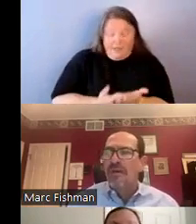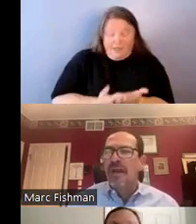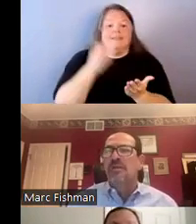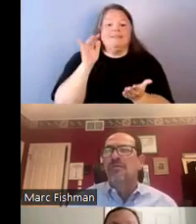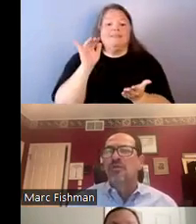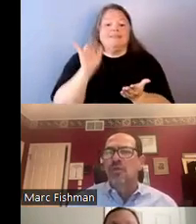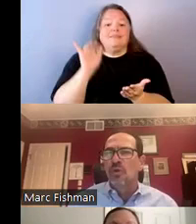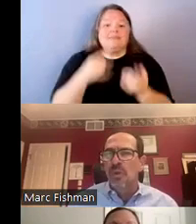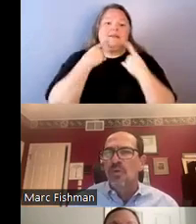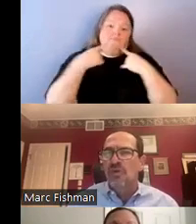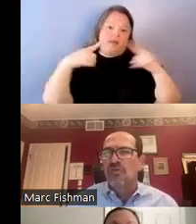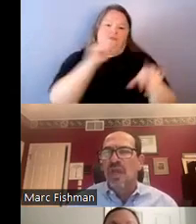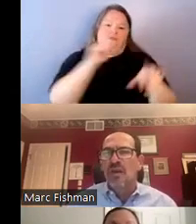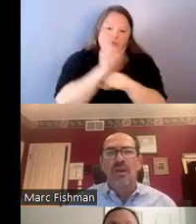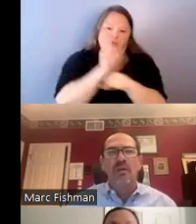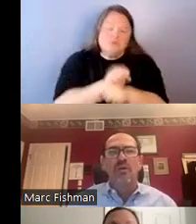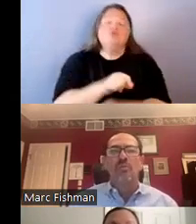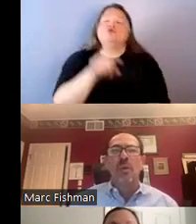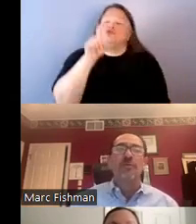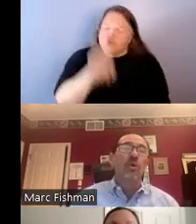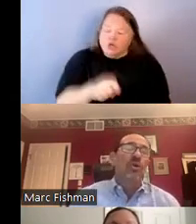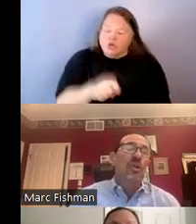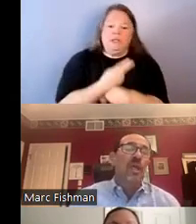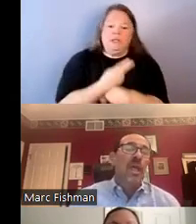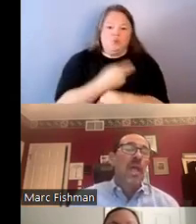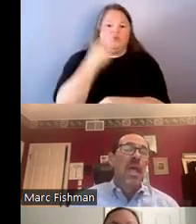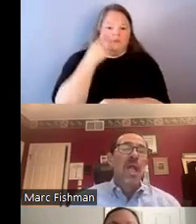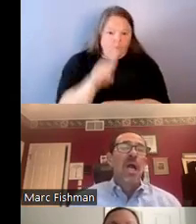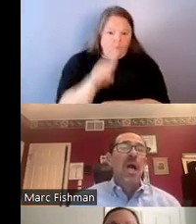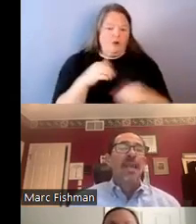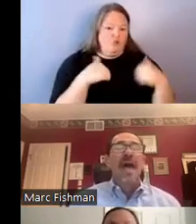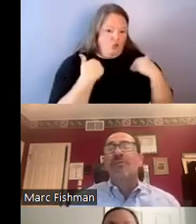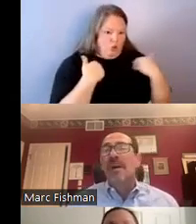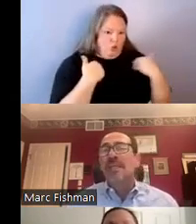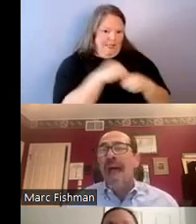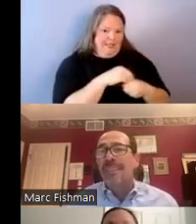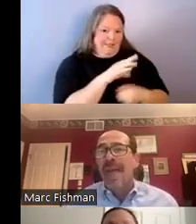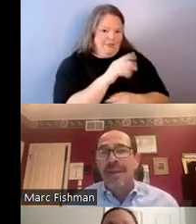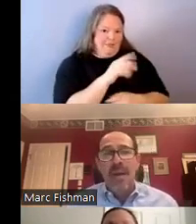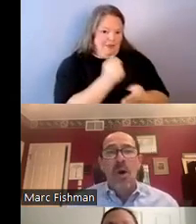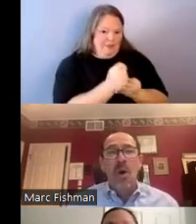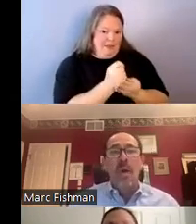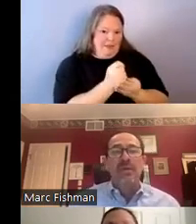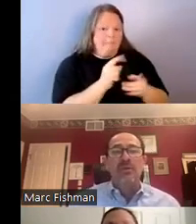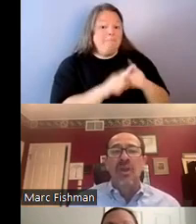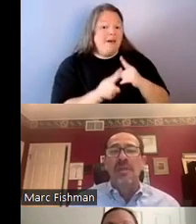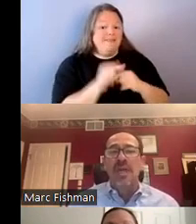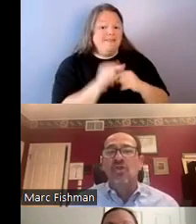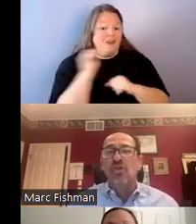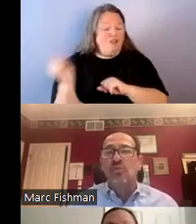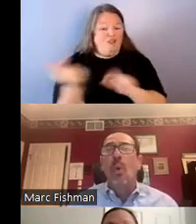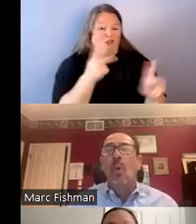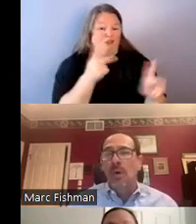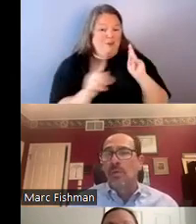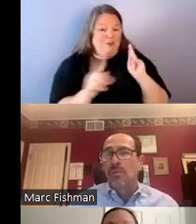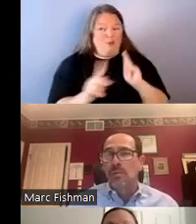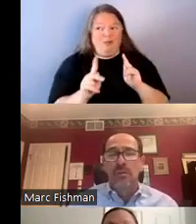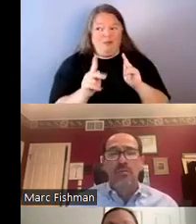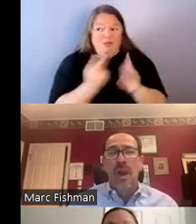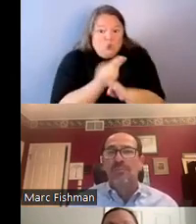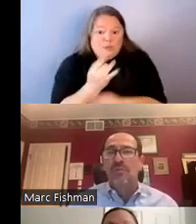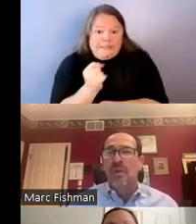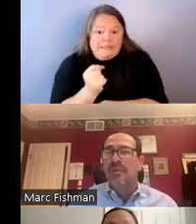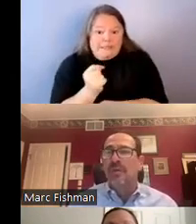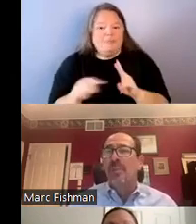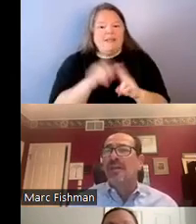are effective, should be used as standard of care in youth. But unfortunately, not everybody's gotten that memo, and dissemination is poor.